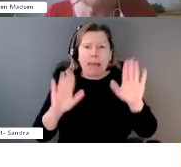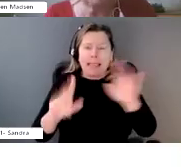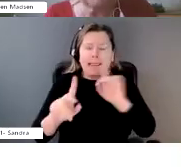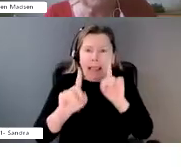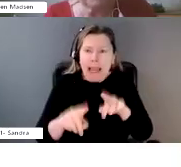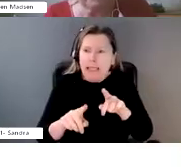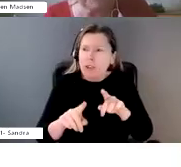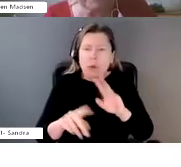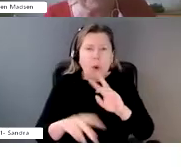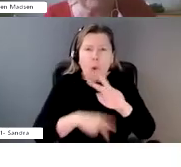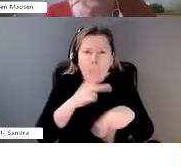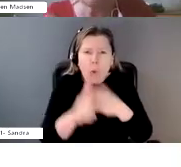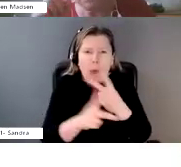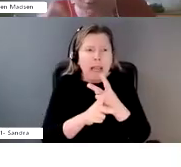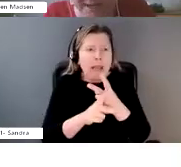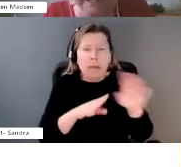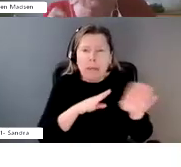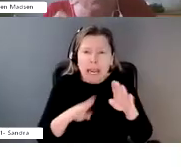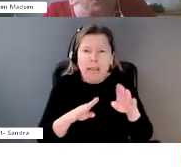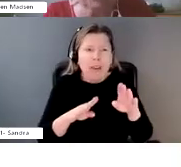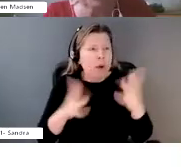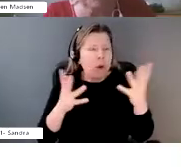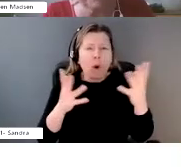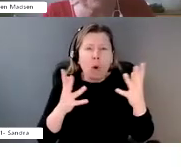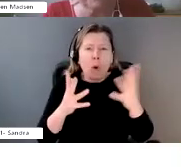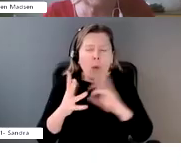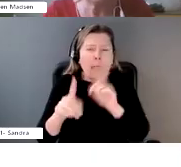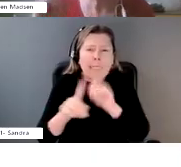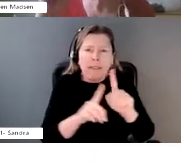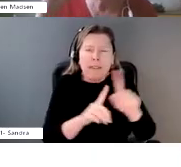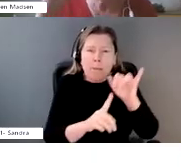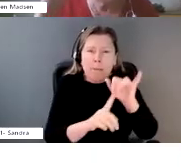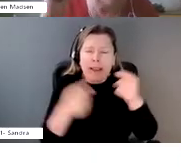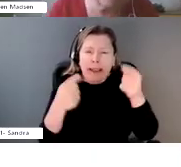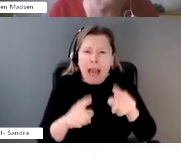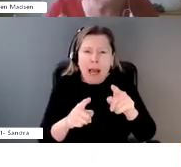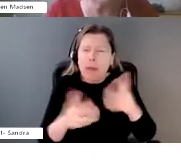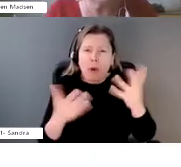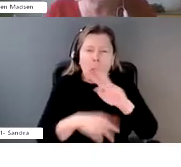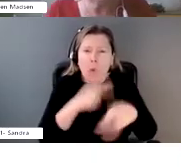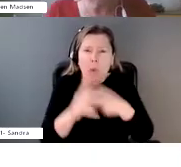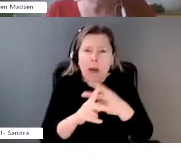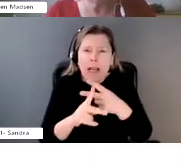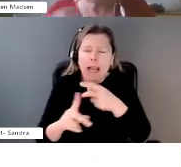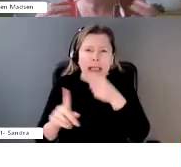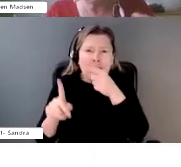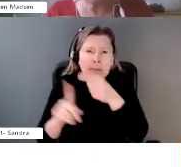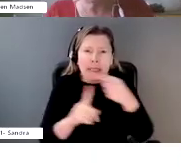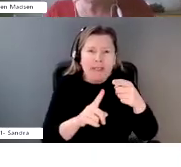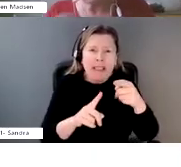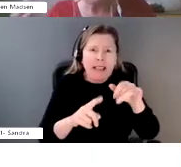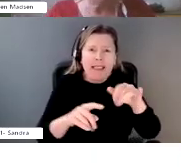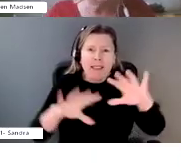and bullying of behavior between older adults, specific to this group,